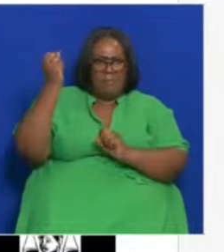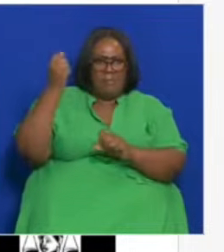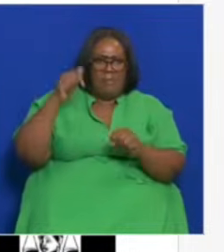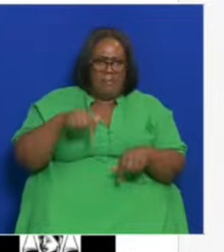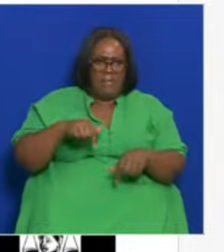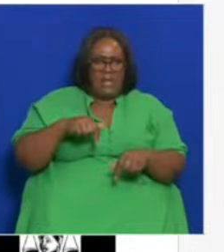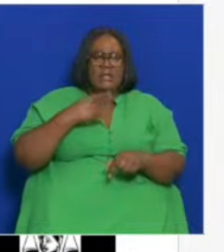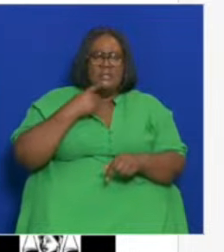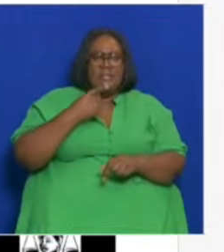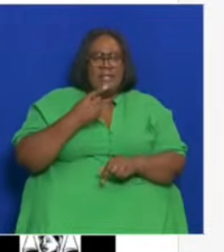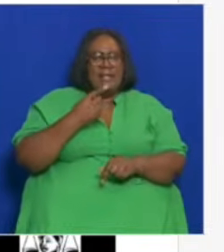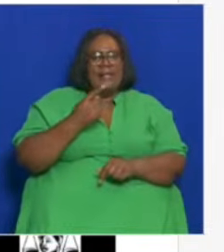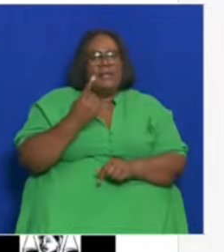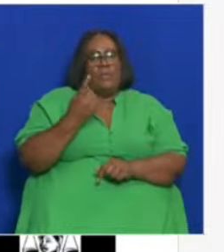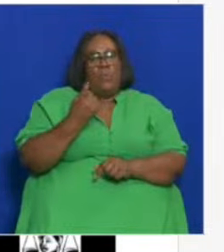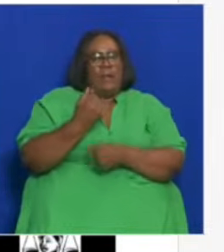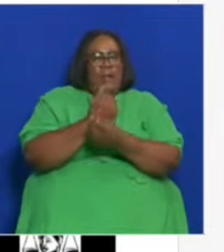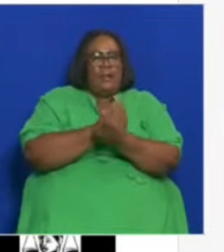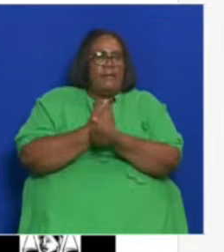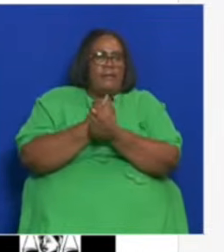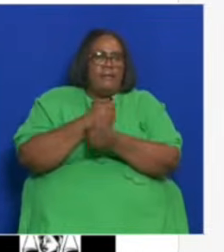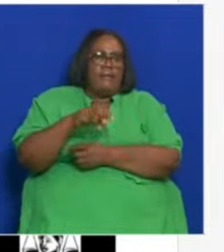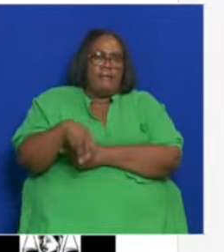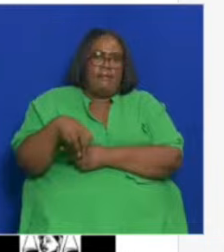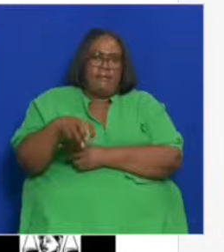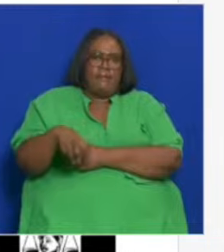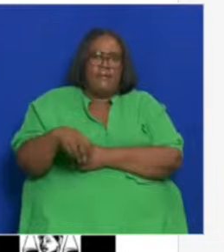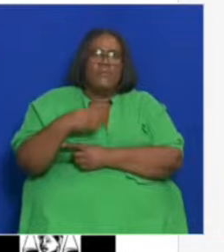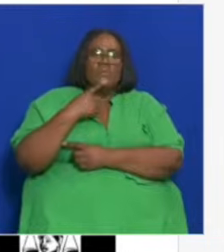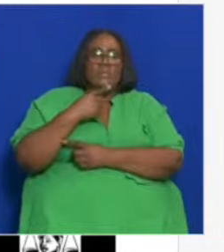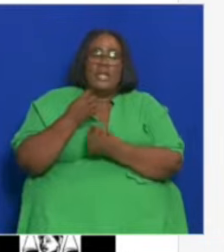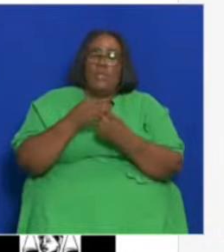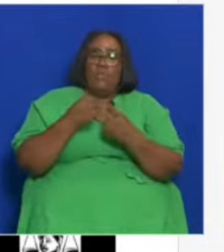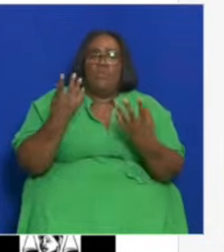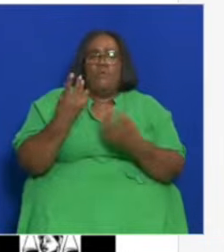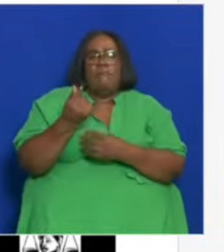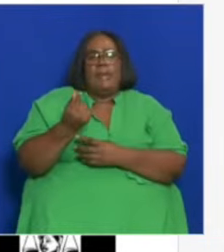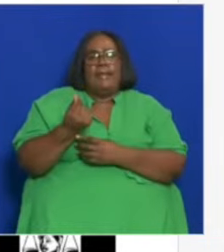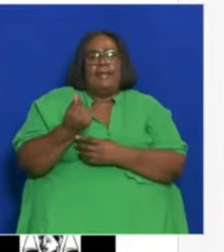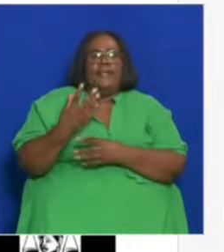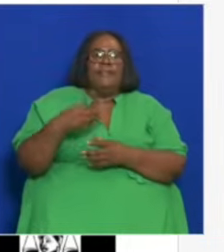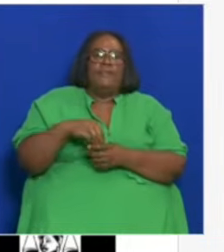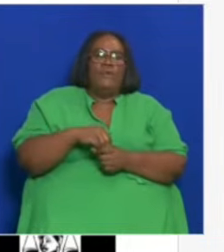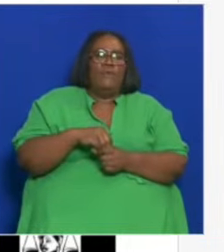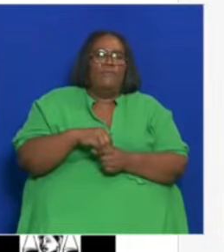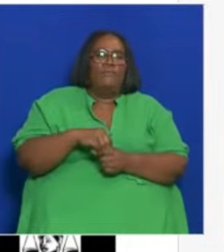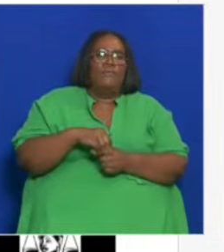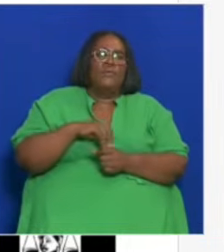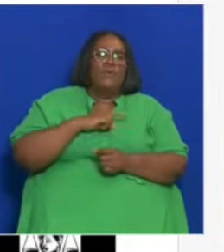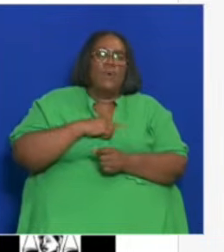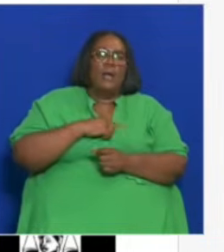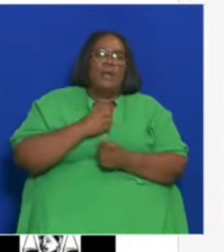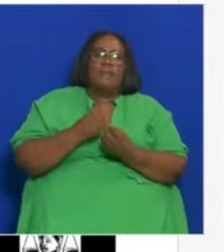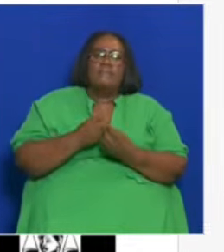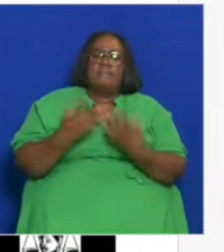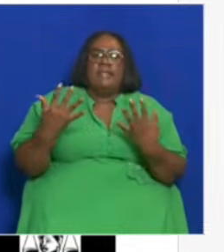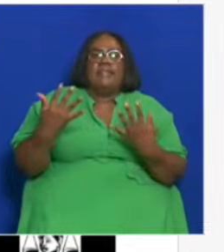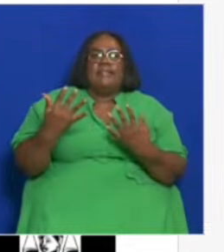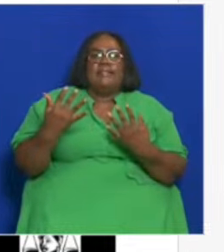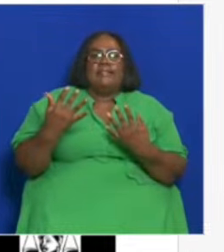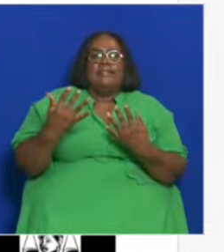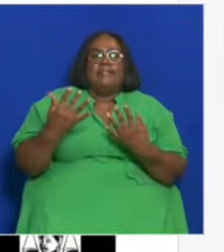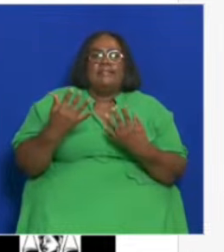you say a huge amount was involved because there were several forklifts.